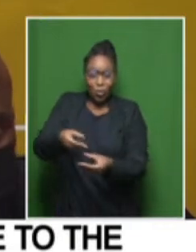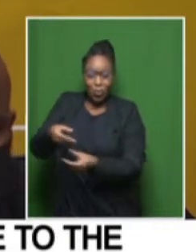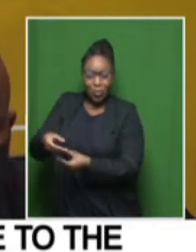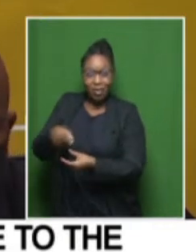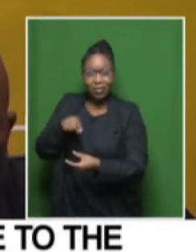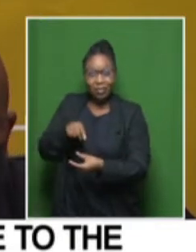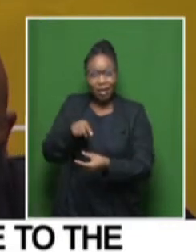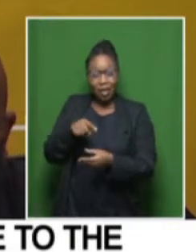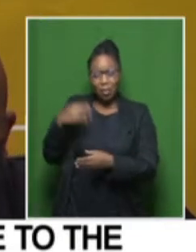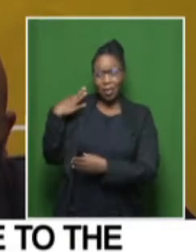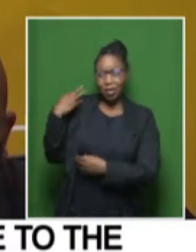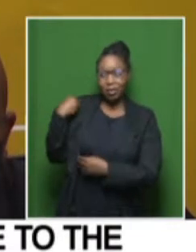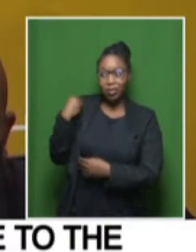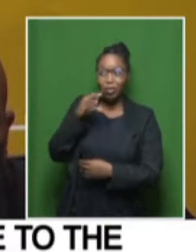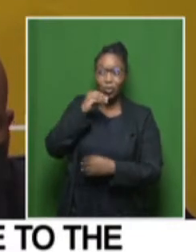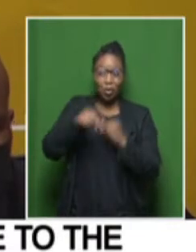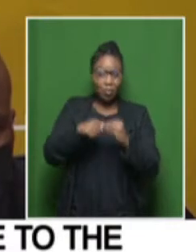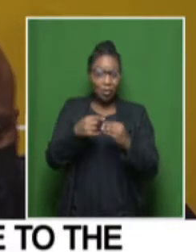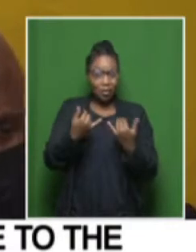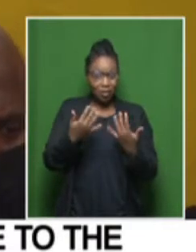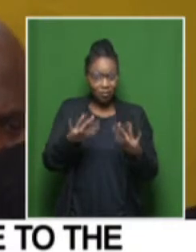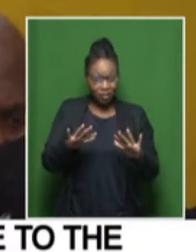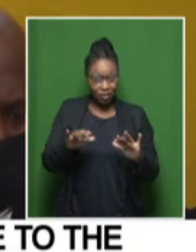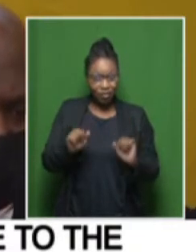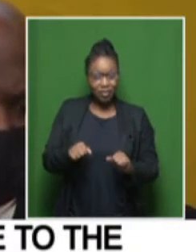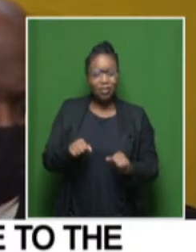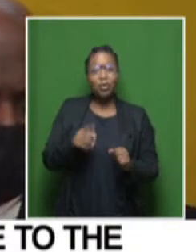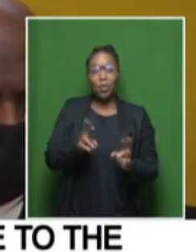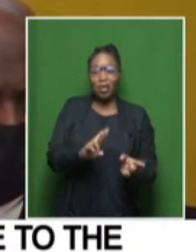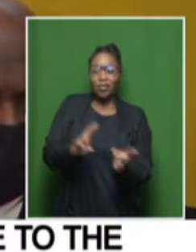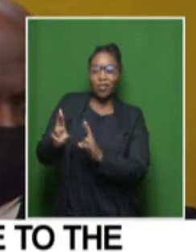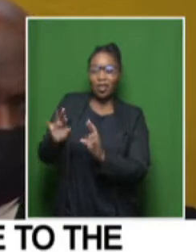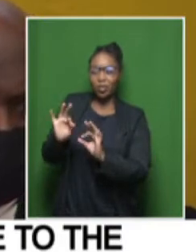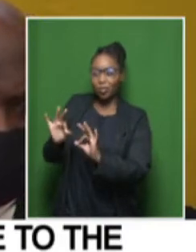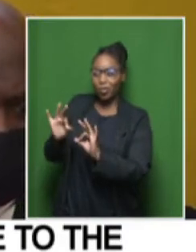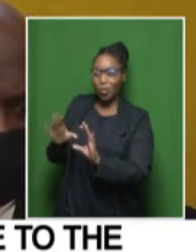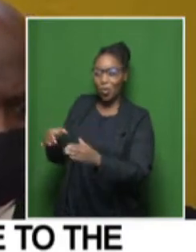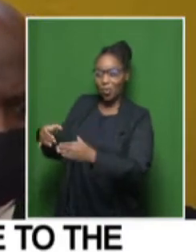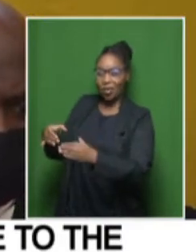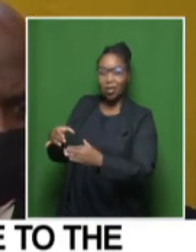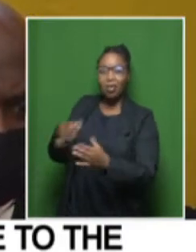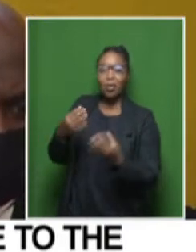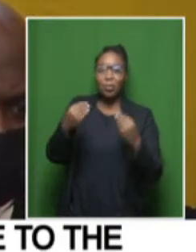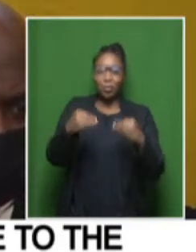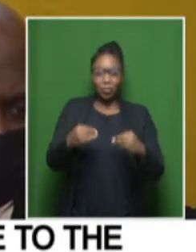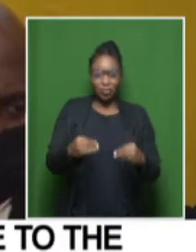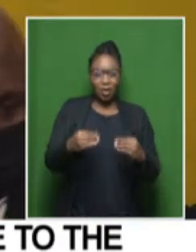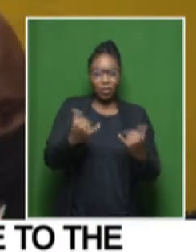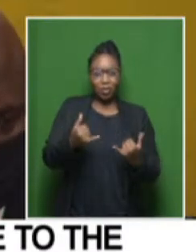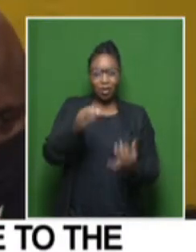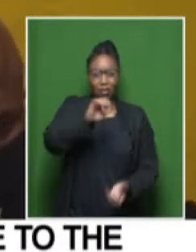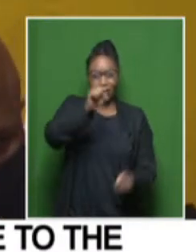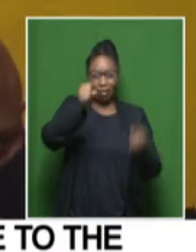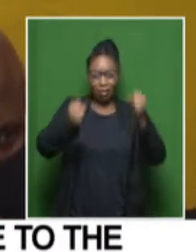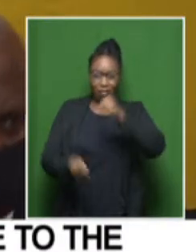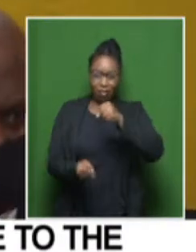relevant committee. That concludes the business for the day. The House is adjourned.